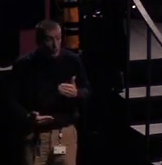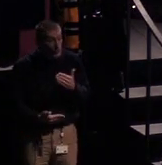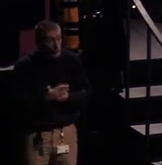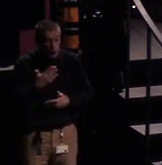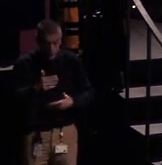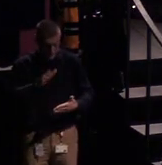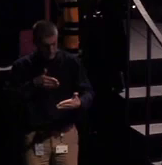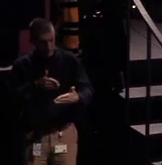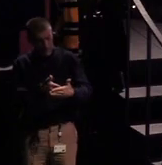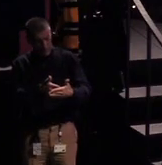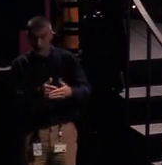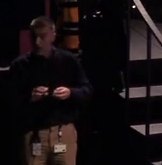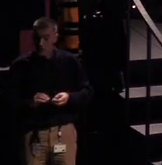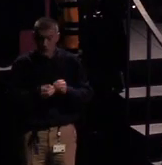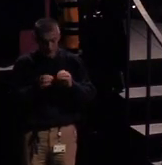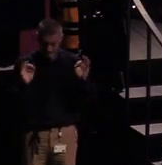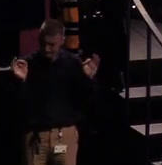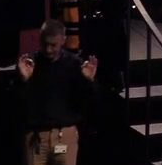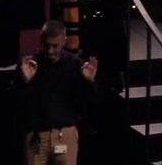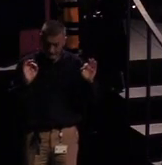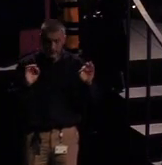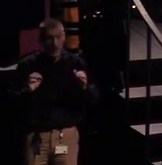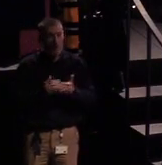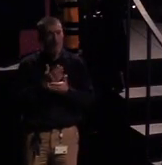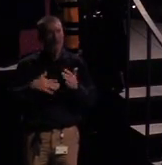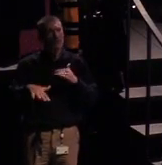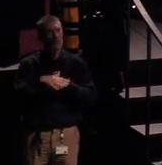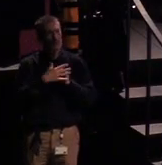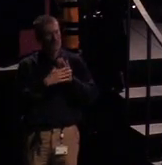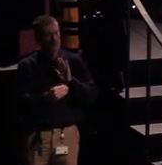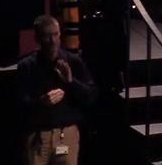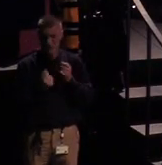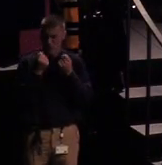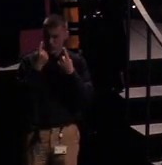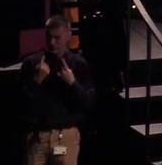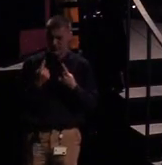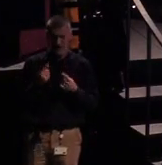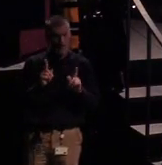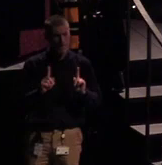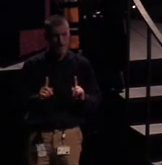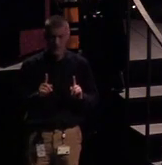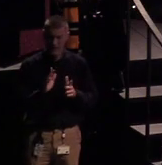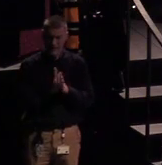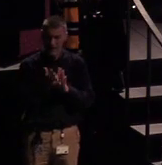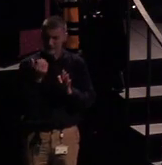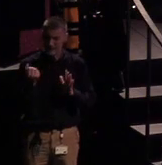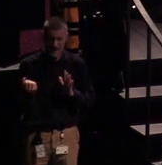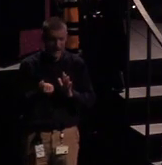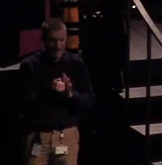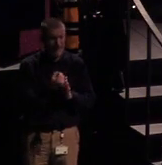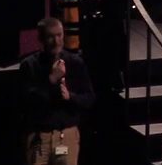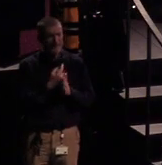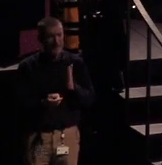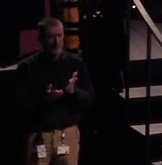using the social model a relaxed venue understands that people with impairments are disabled by environments